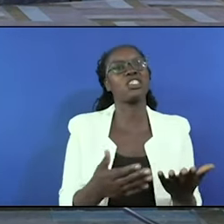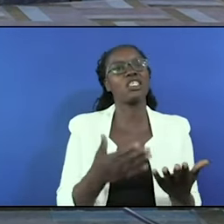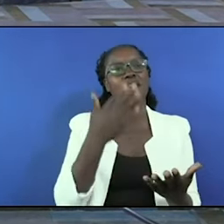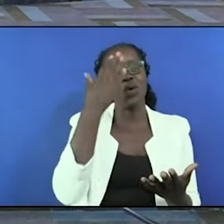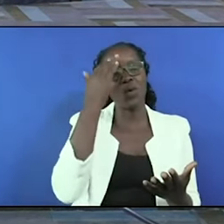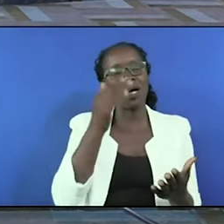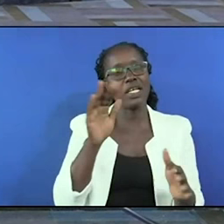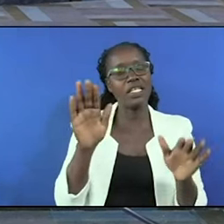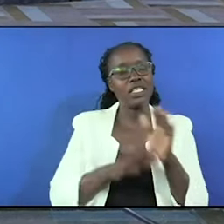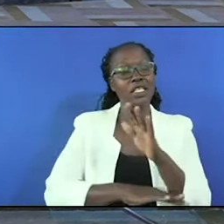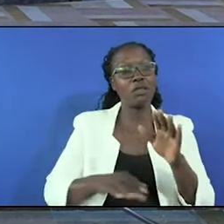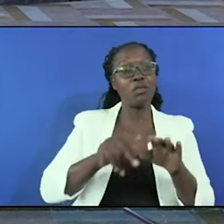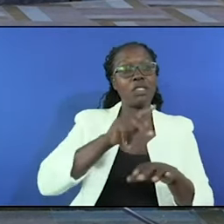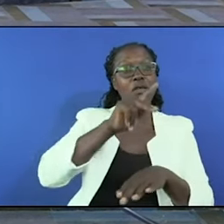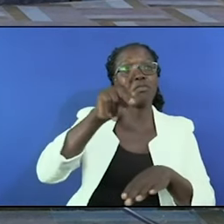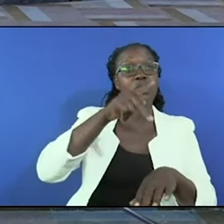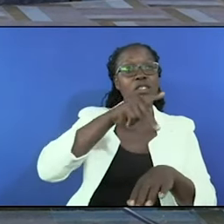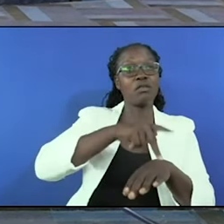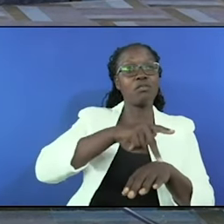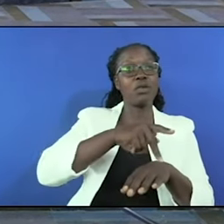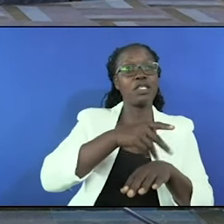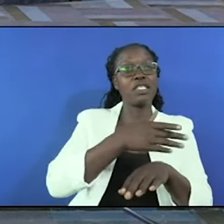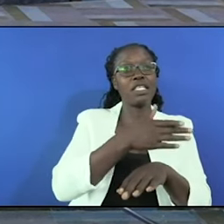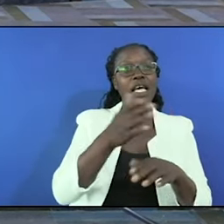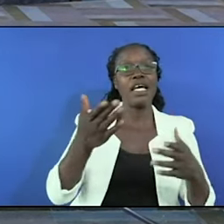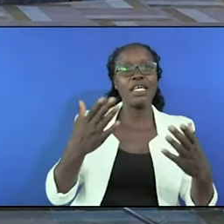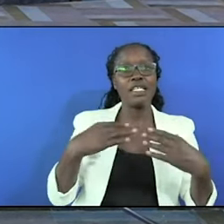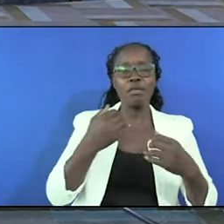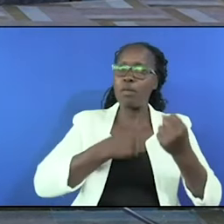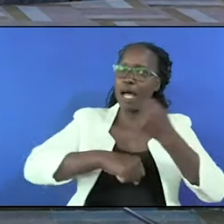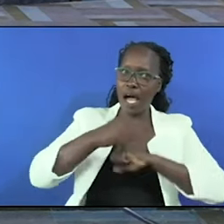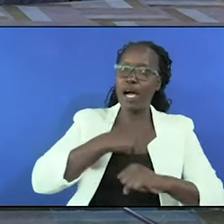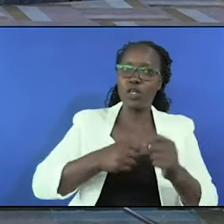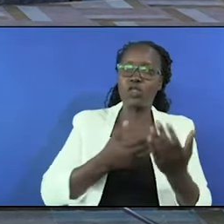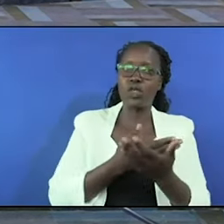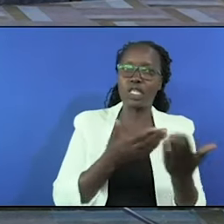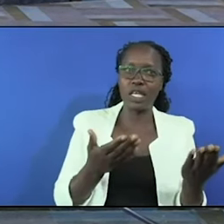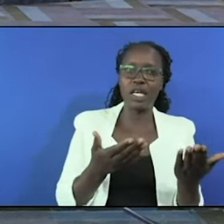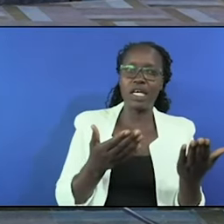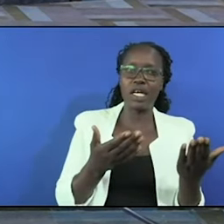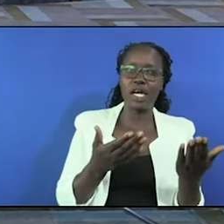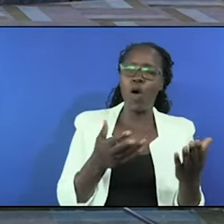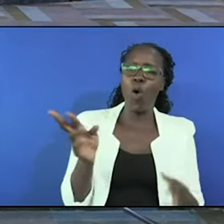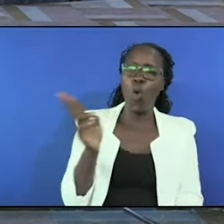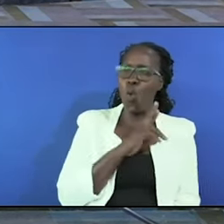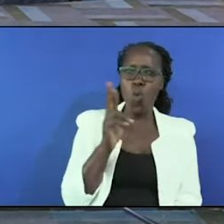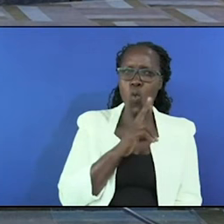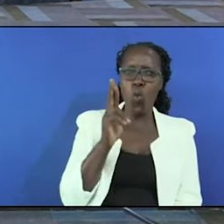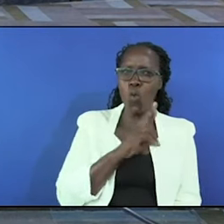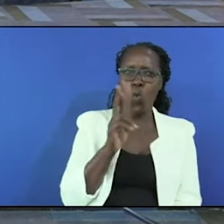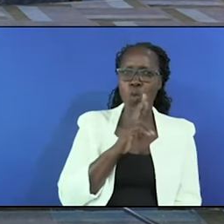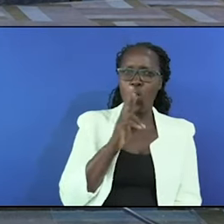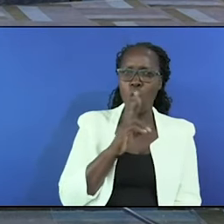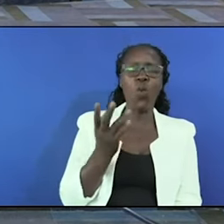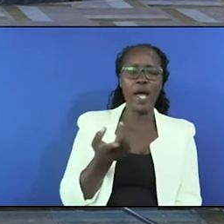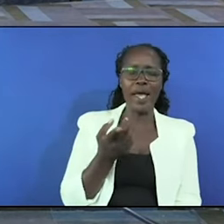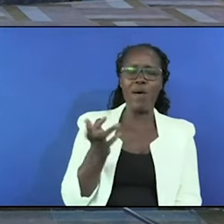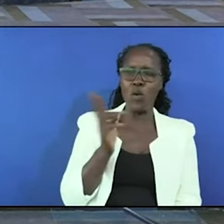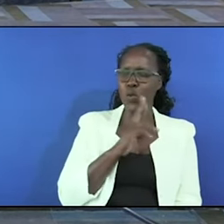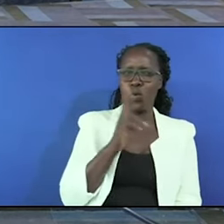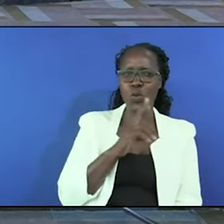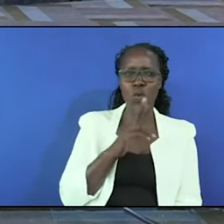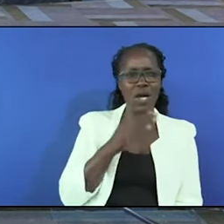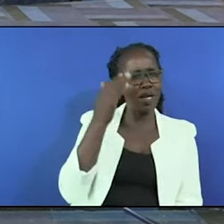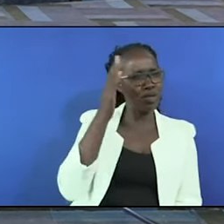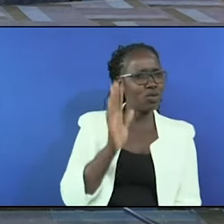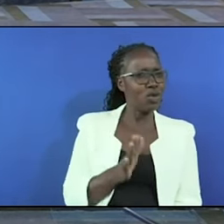Because the deputy principals are usually the people who take actions, you know. They are the most, they are the disciplinarians of the school, and nobody likes